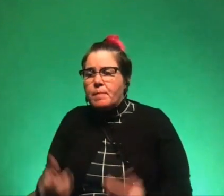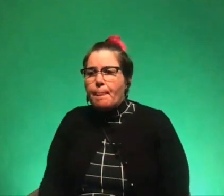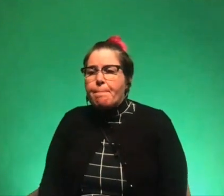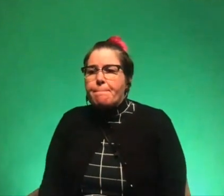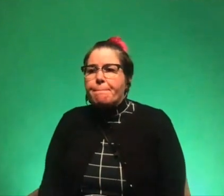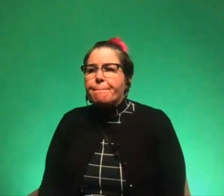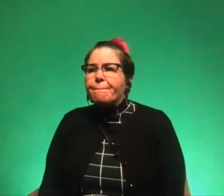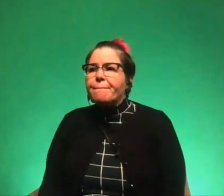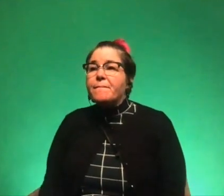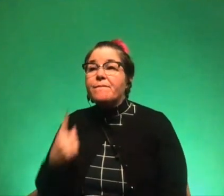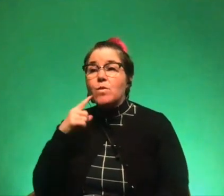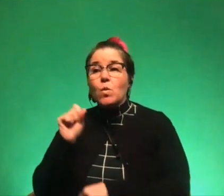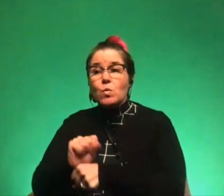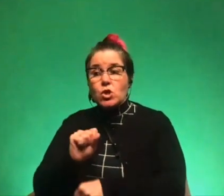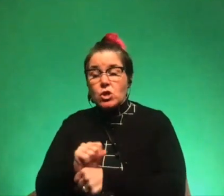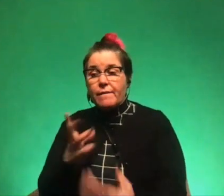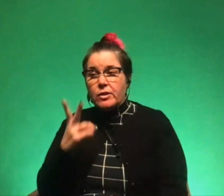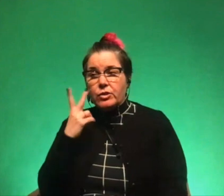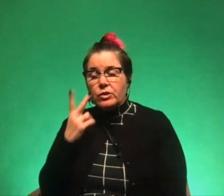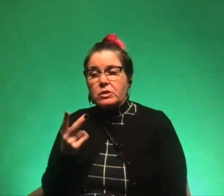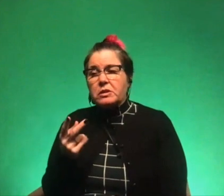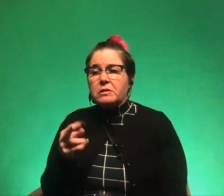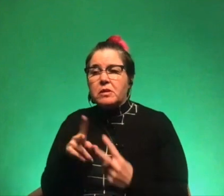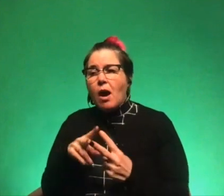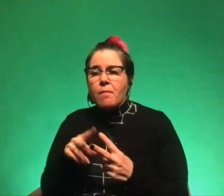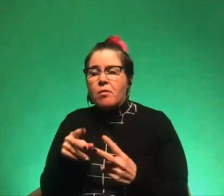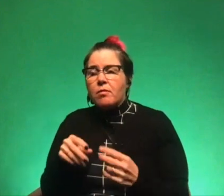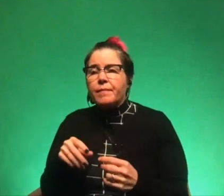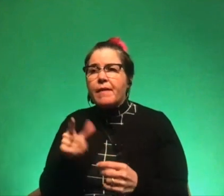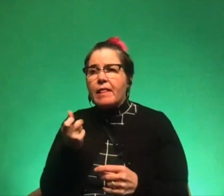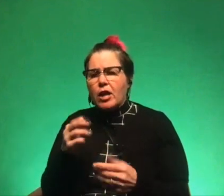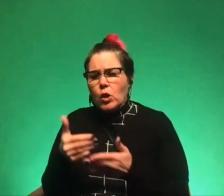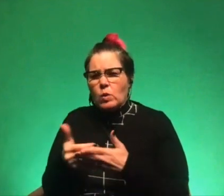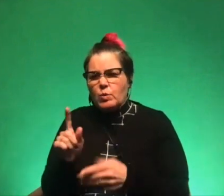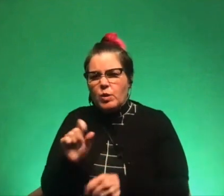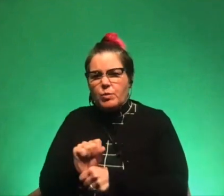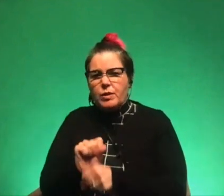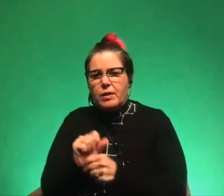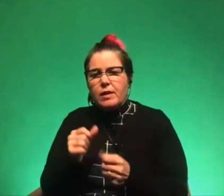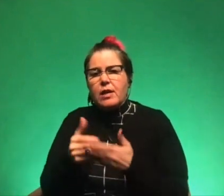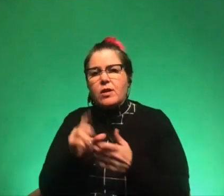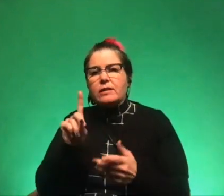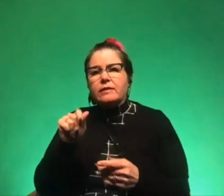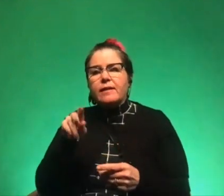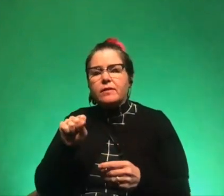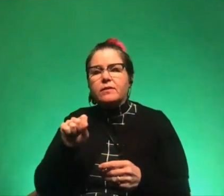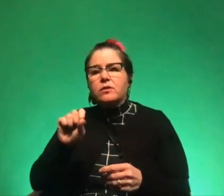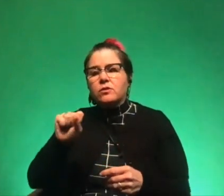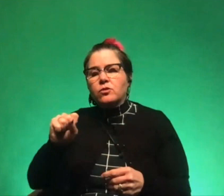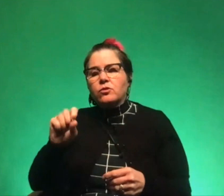So for work, I've seen a couple. So the glacier closest to where I work near Davis is called the Sawsdall